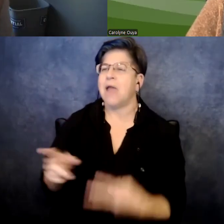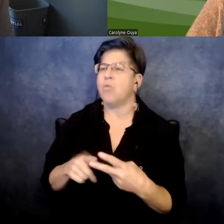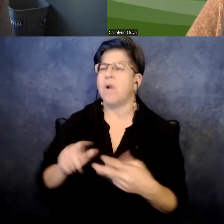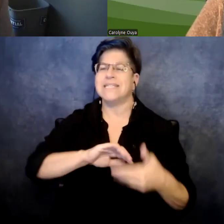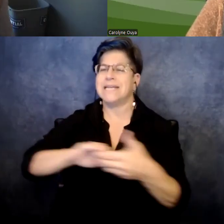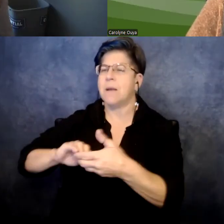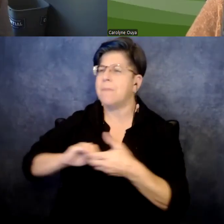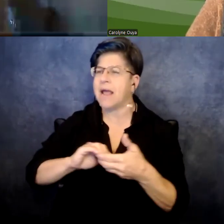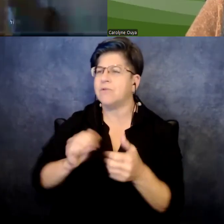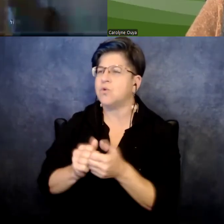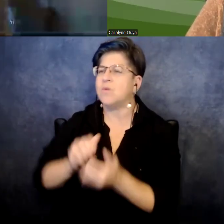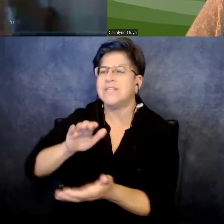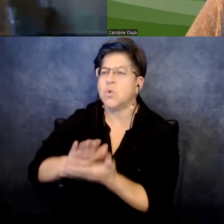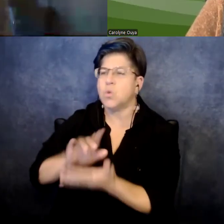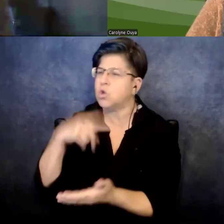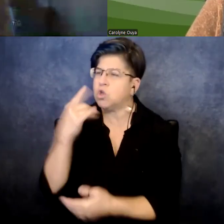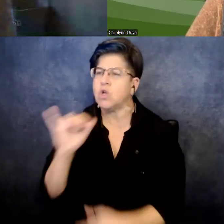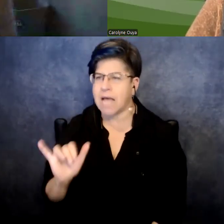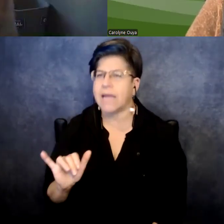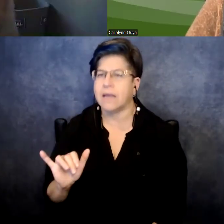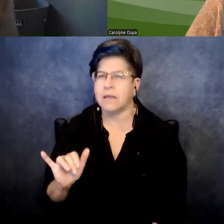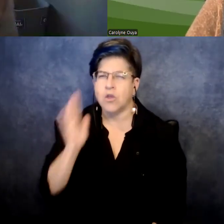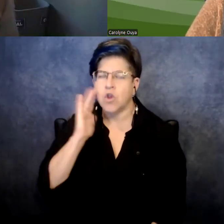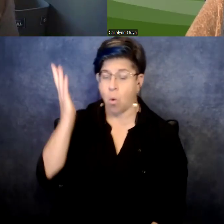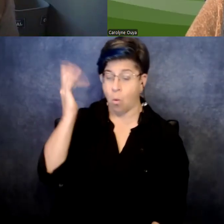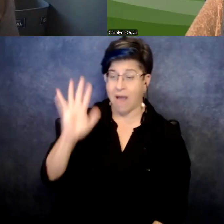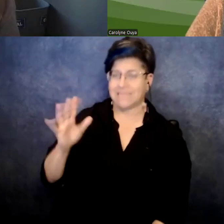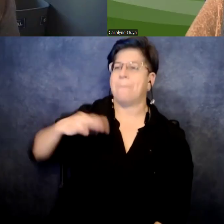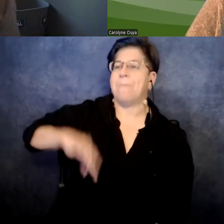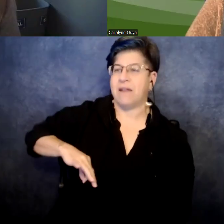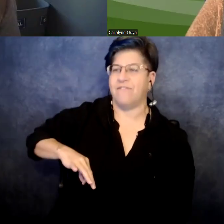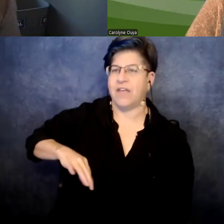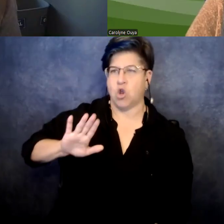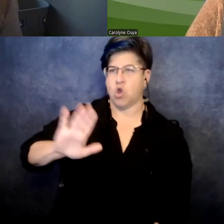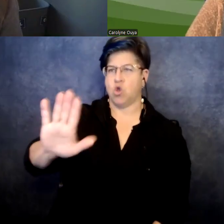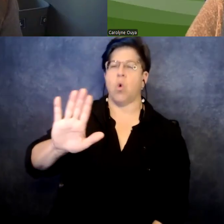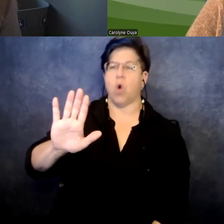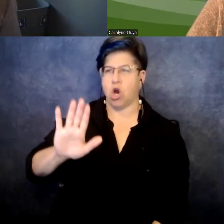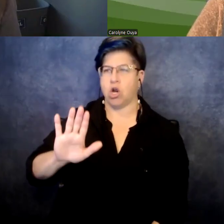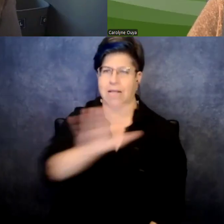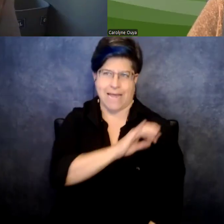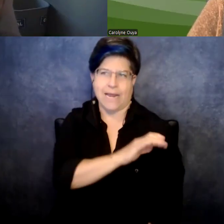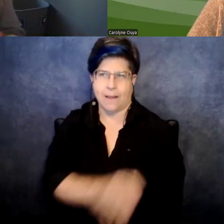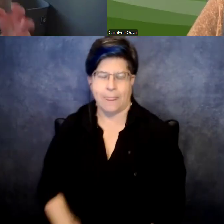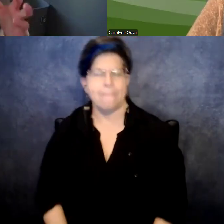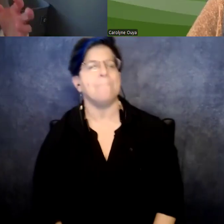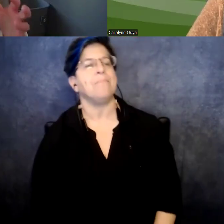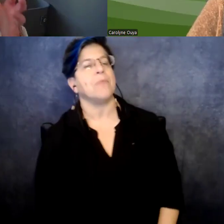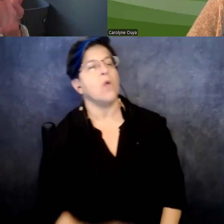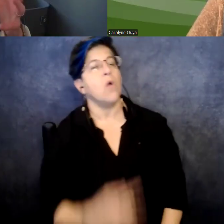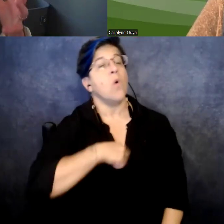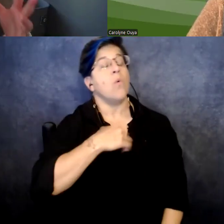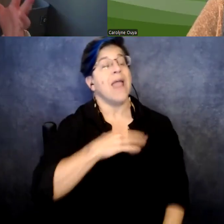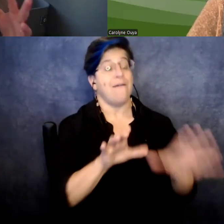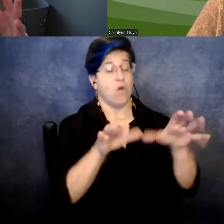collaboration with schools is like? Why is that beneficial to your health clinic? So we have a group